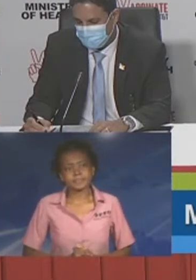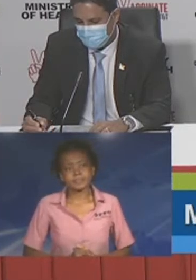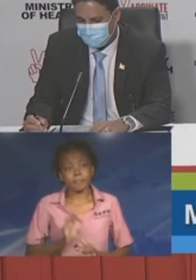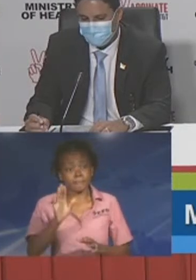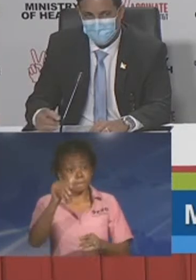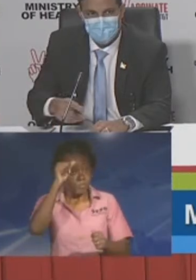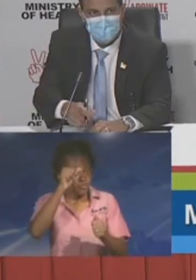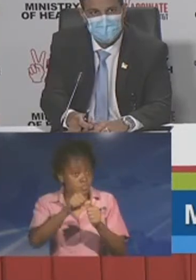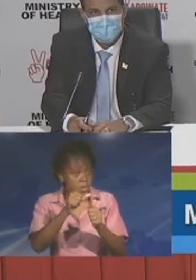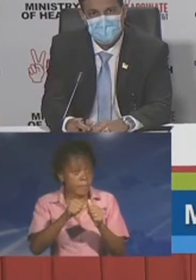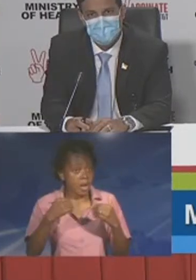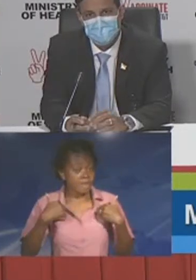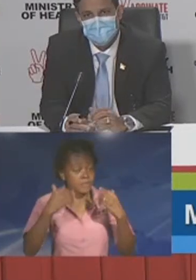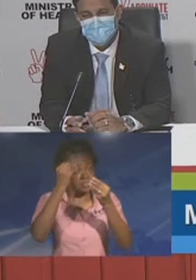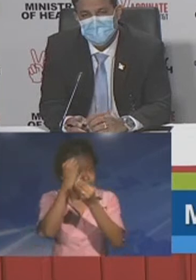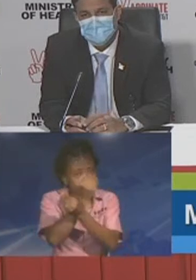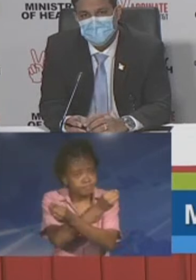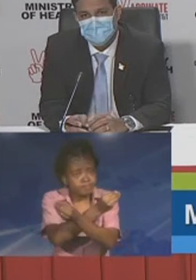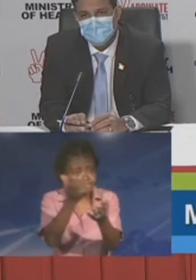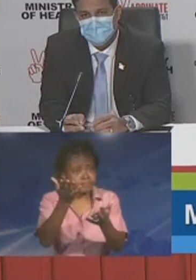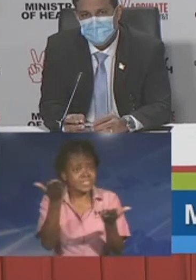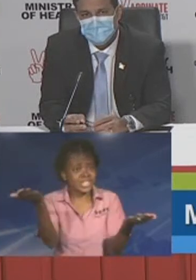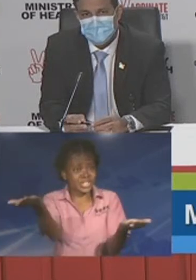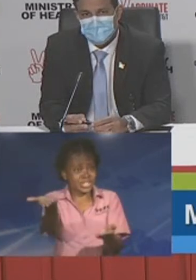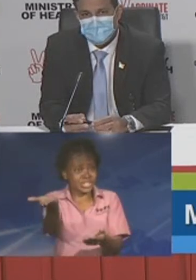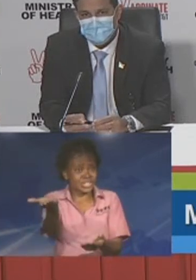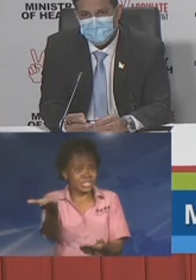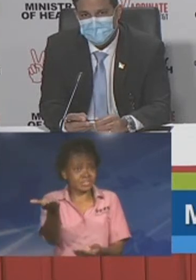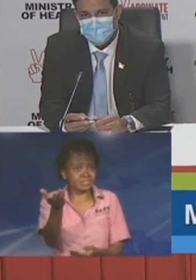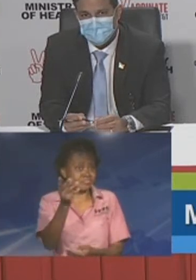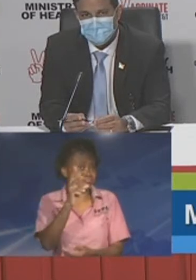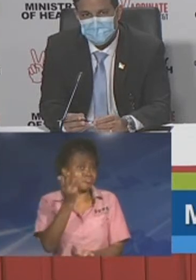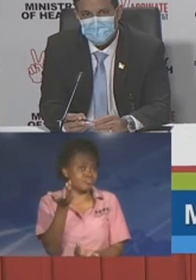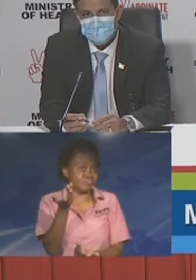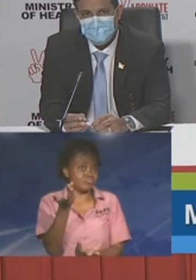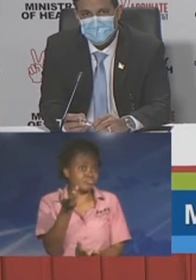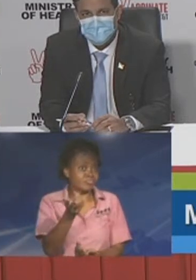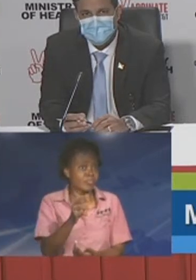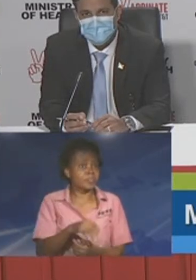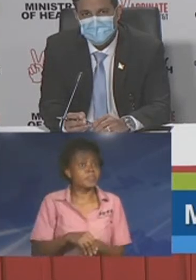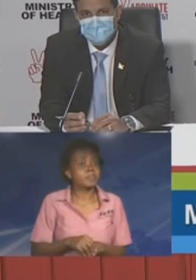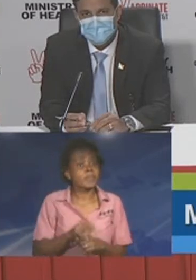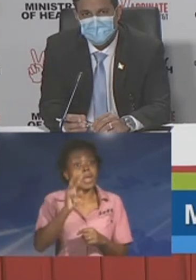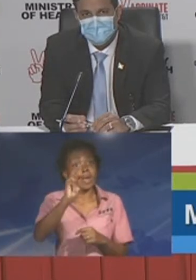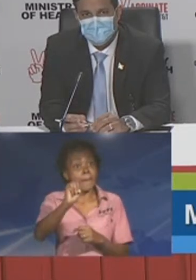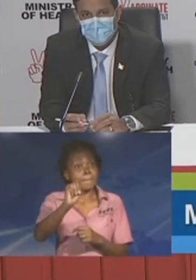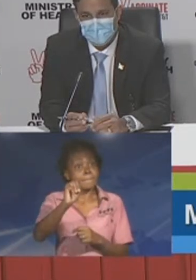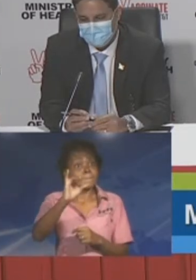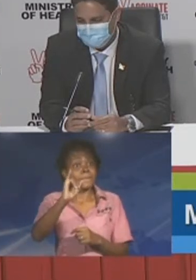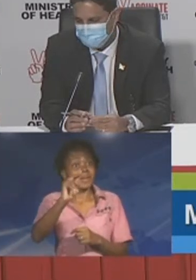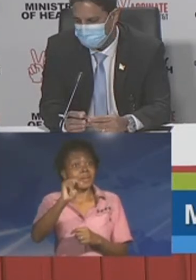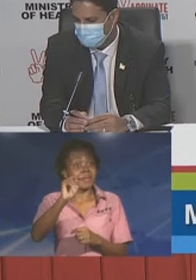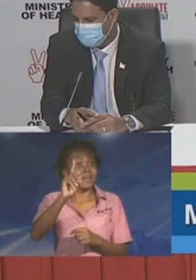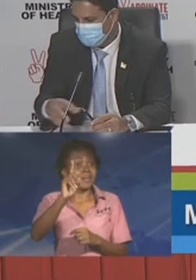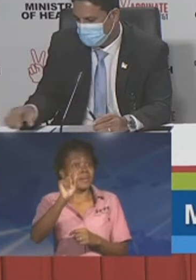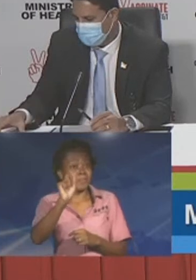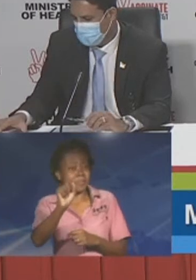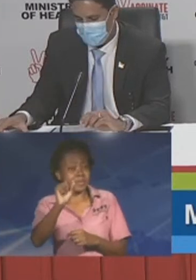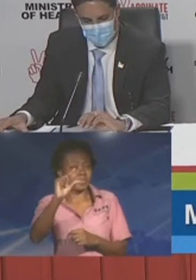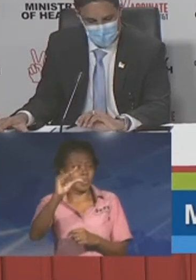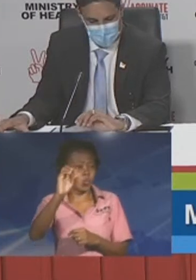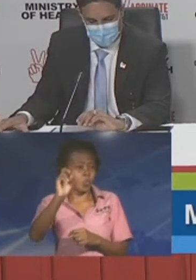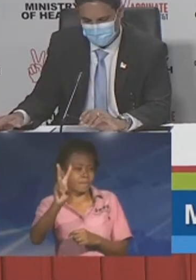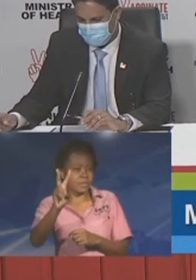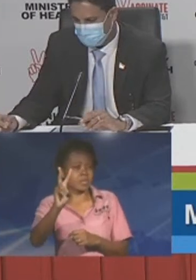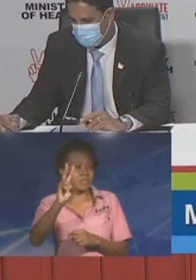to find information on rainy season tips for the public. I see that we have